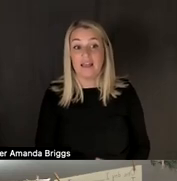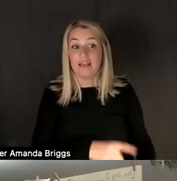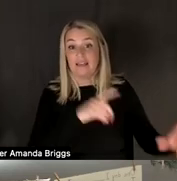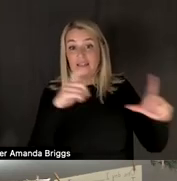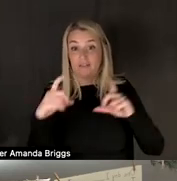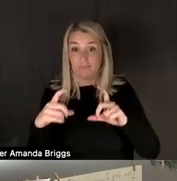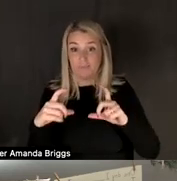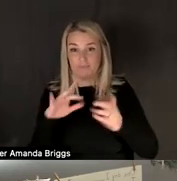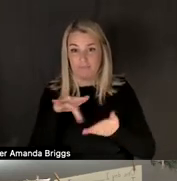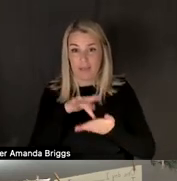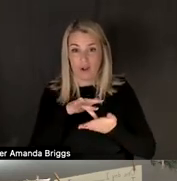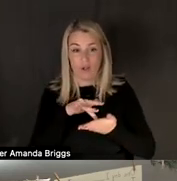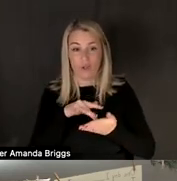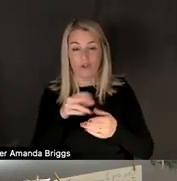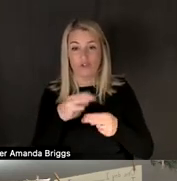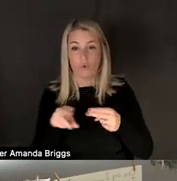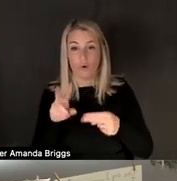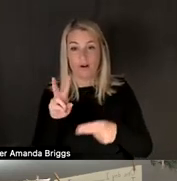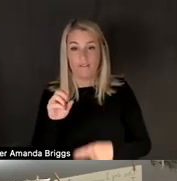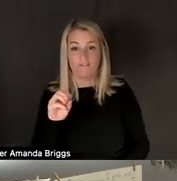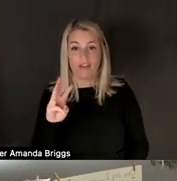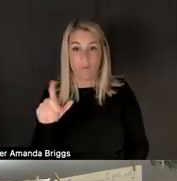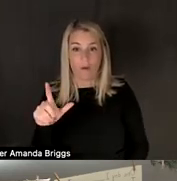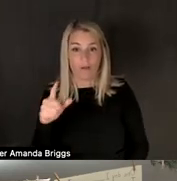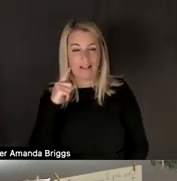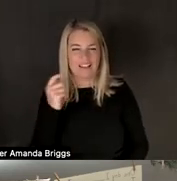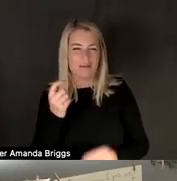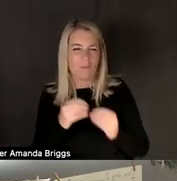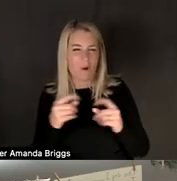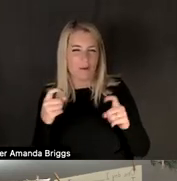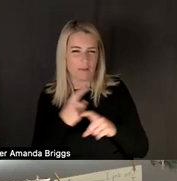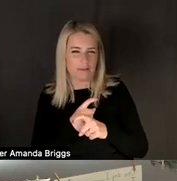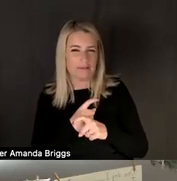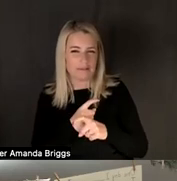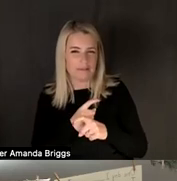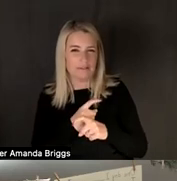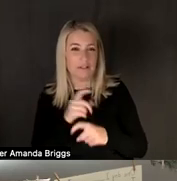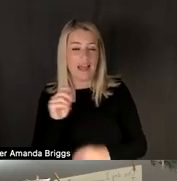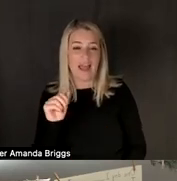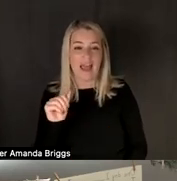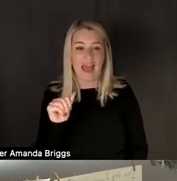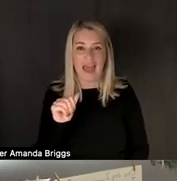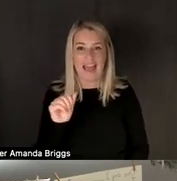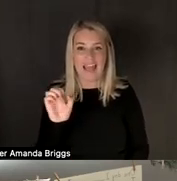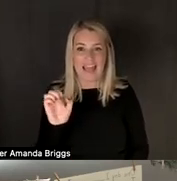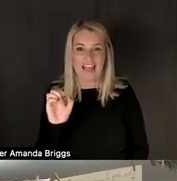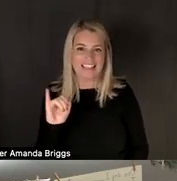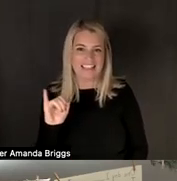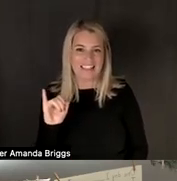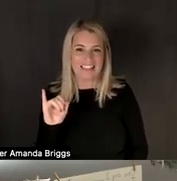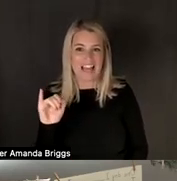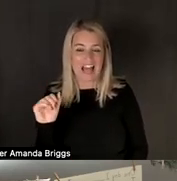sounds, so we're getting a little more complex. Short vowel in English would be a, I,